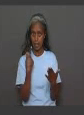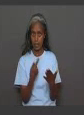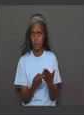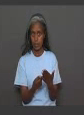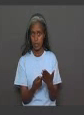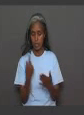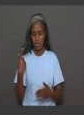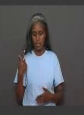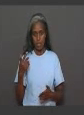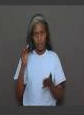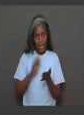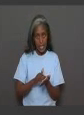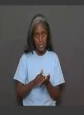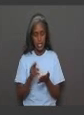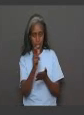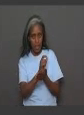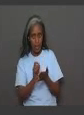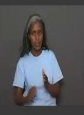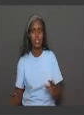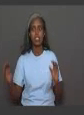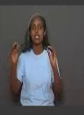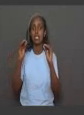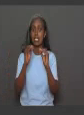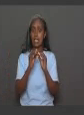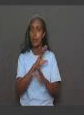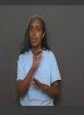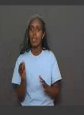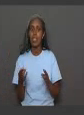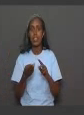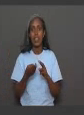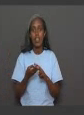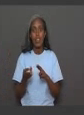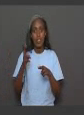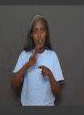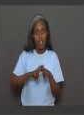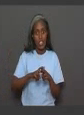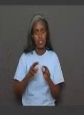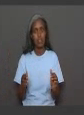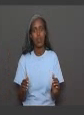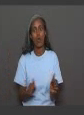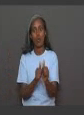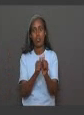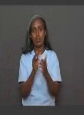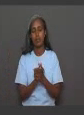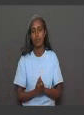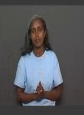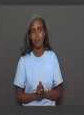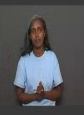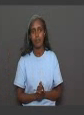Then, we write the sum in reverse order.